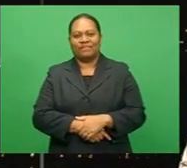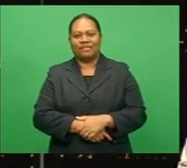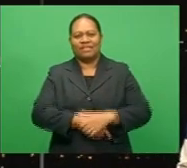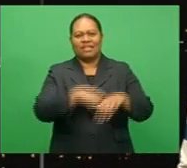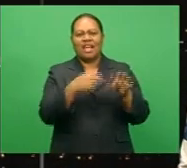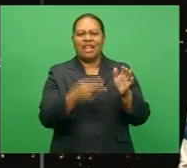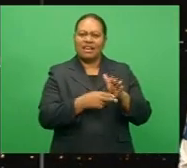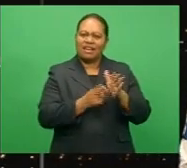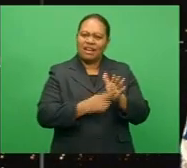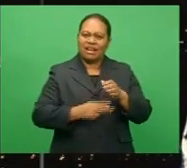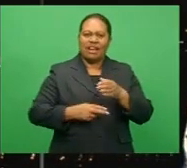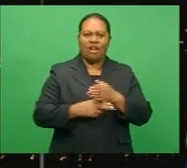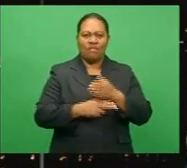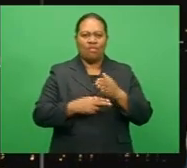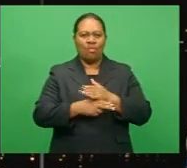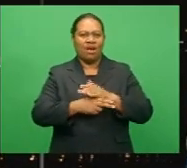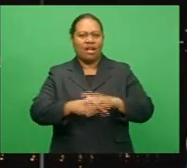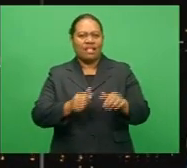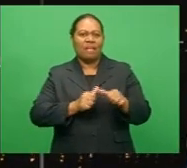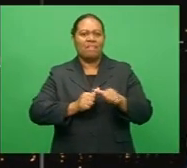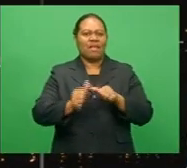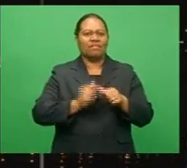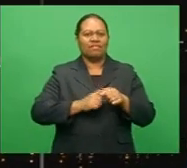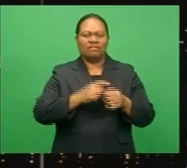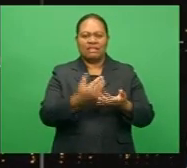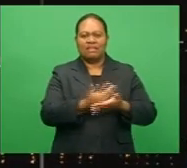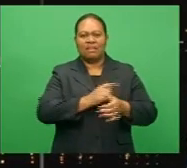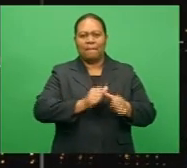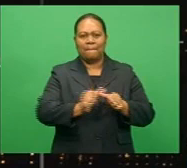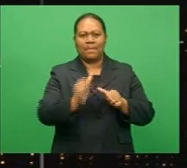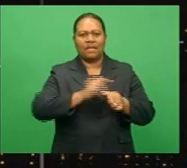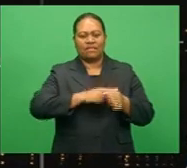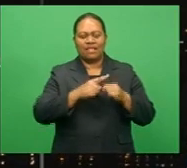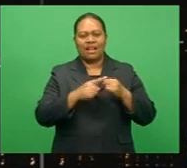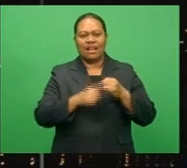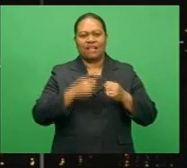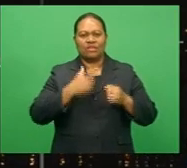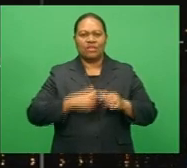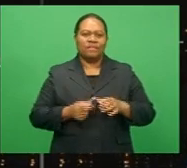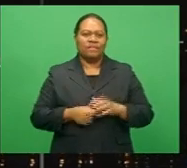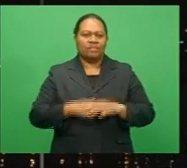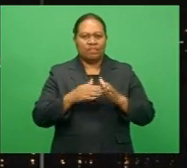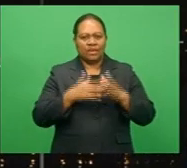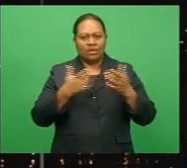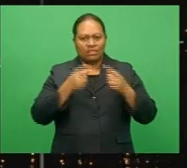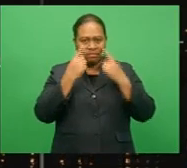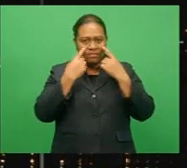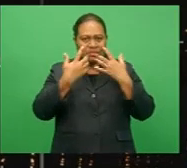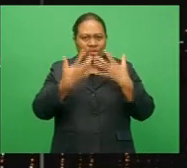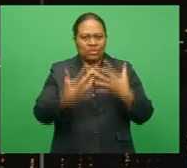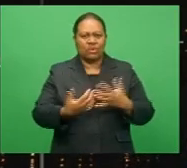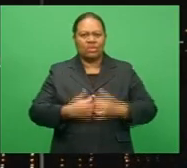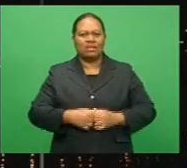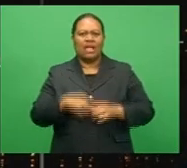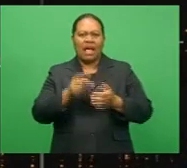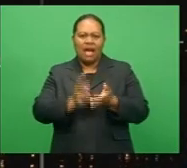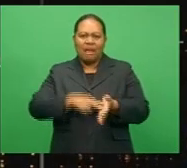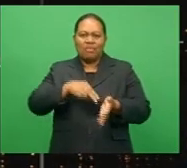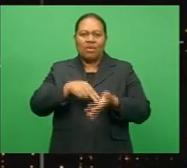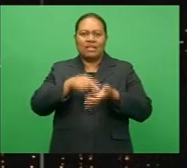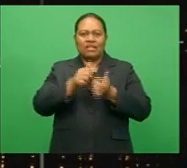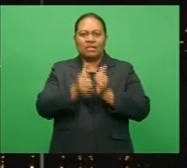Koromakawa Navua saved the best for last and delivered the result when it mattered the most. Despite the slight drizzle at the Uprising Sports Centre